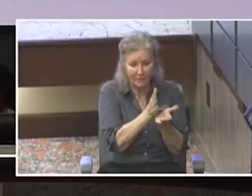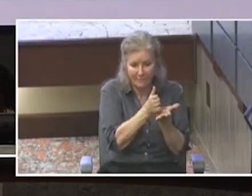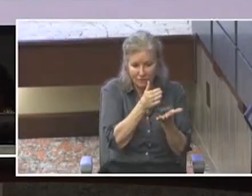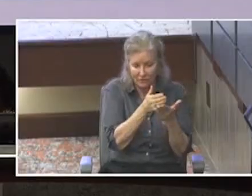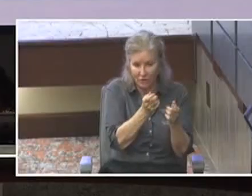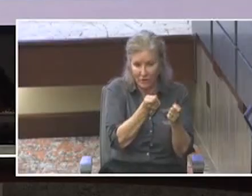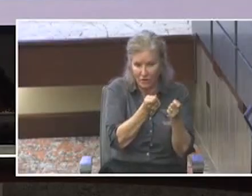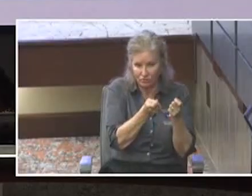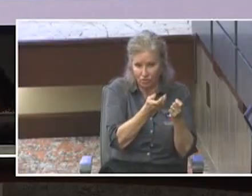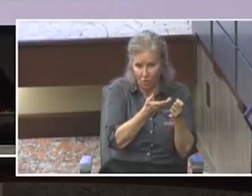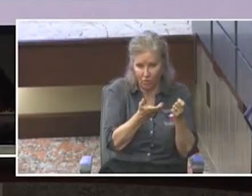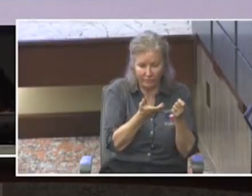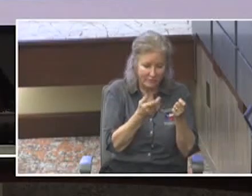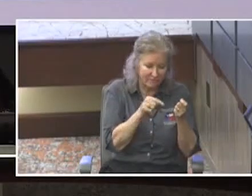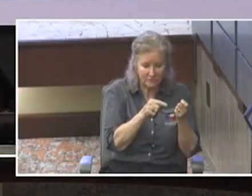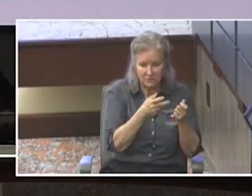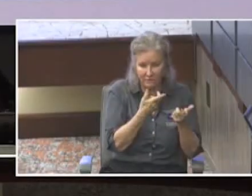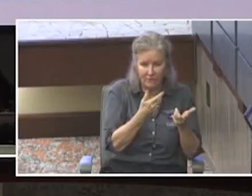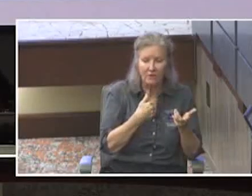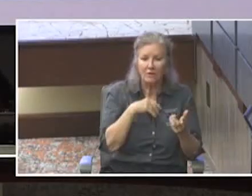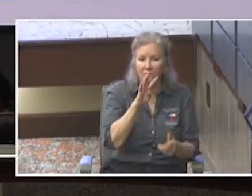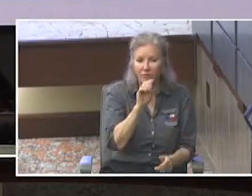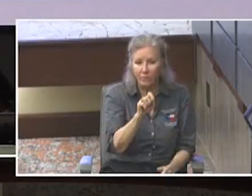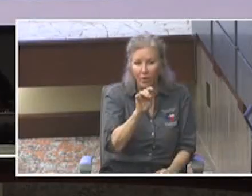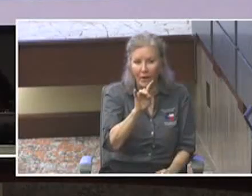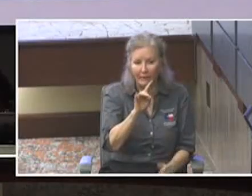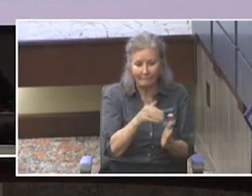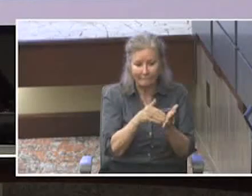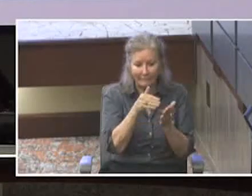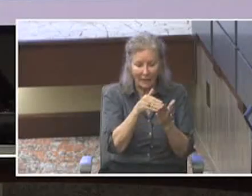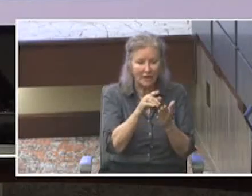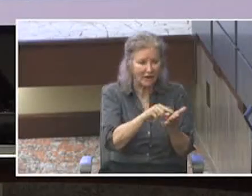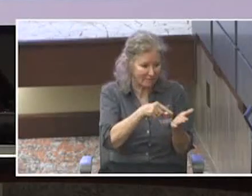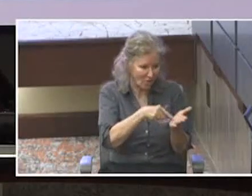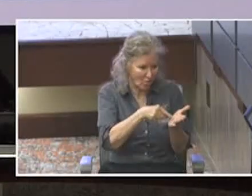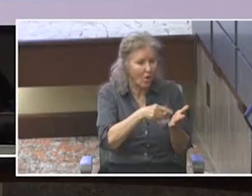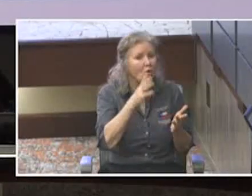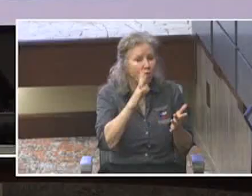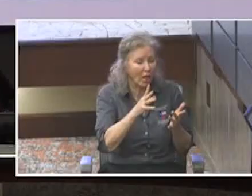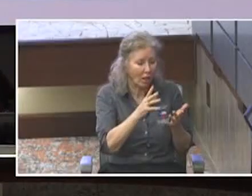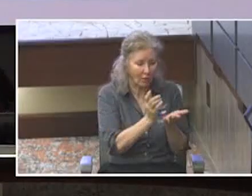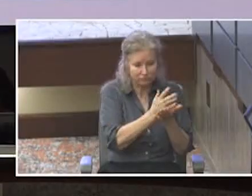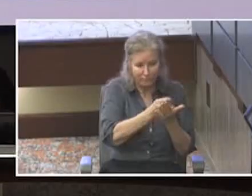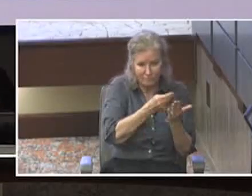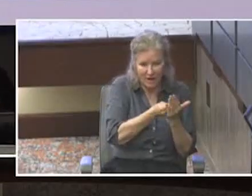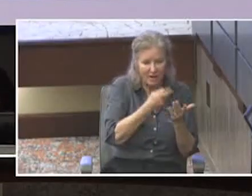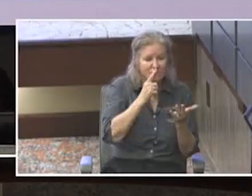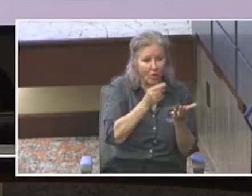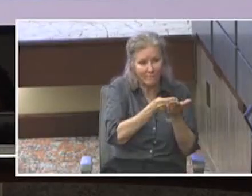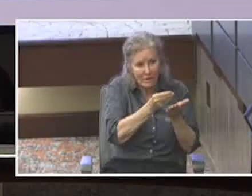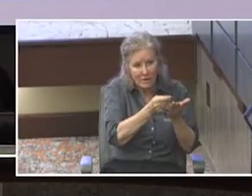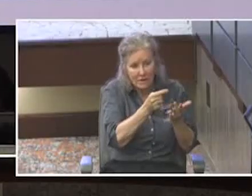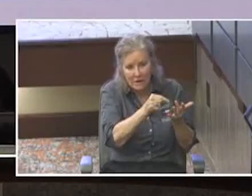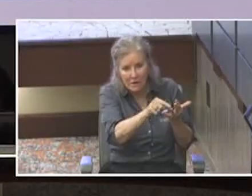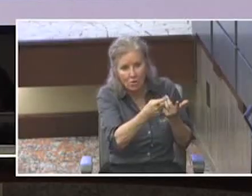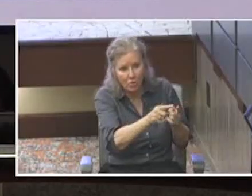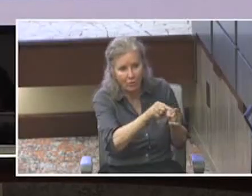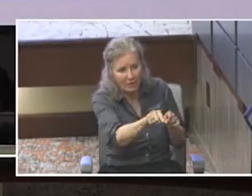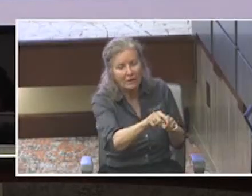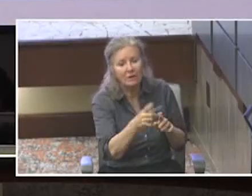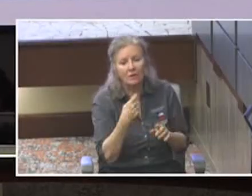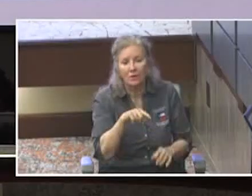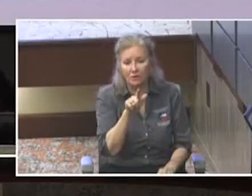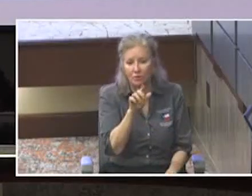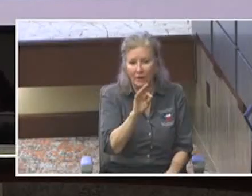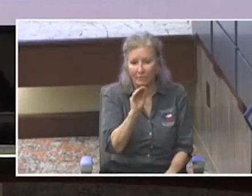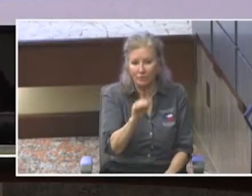control device. We have about $4.8 million in encumbrances for the general fund. When we remove those, we're at 29%, so we go